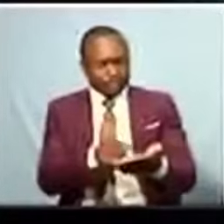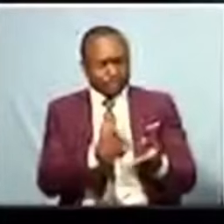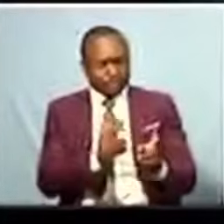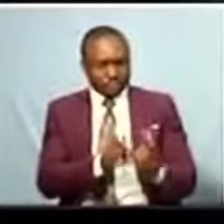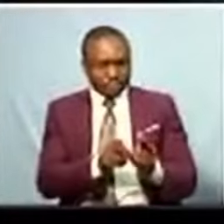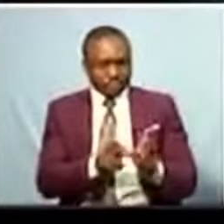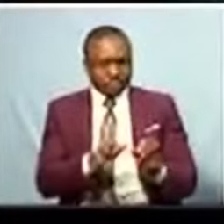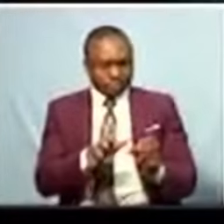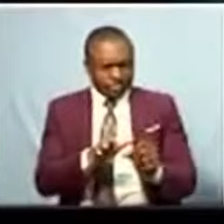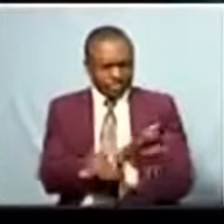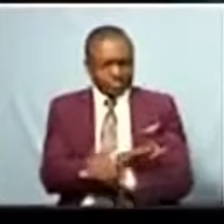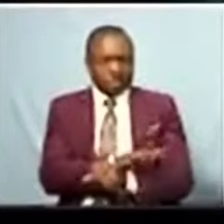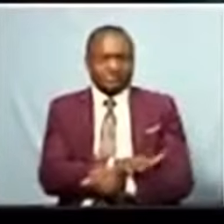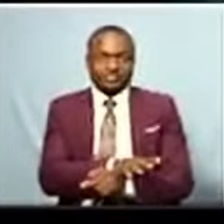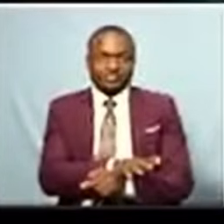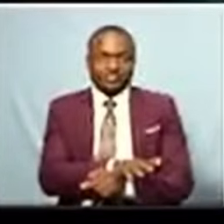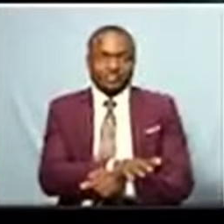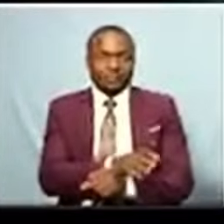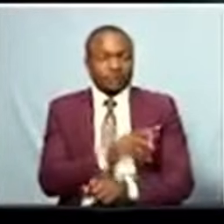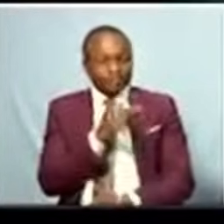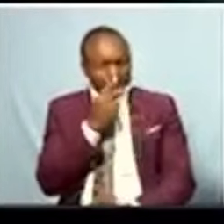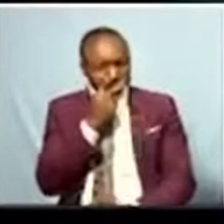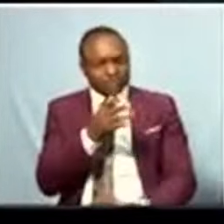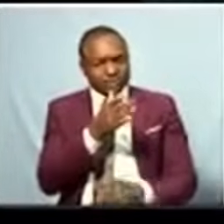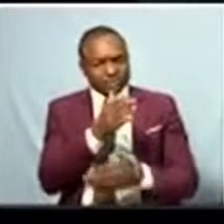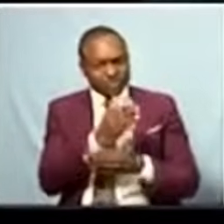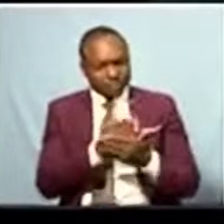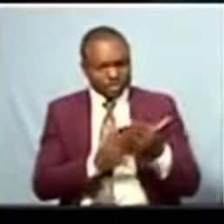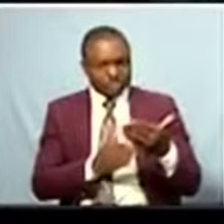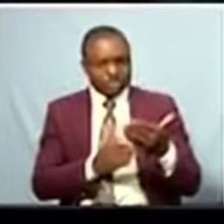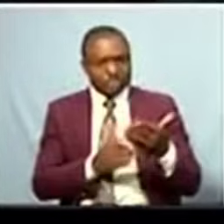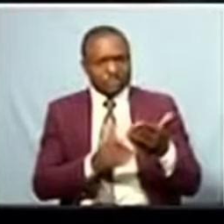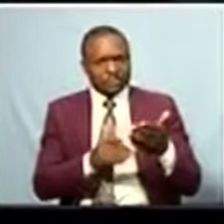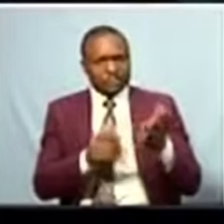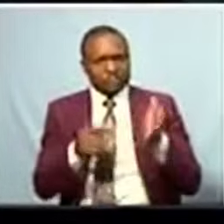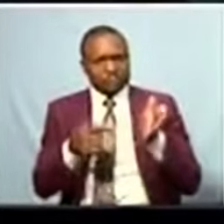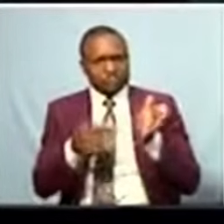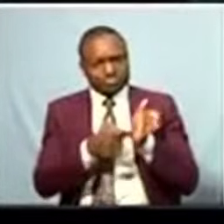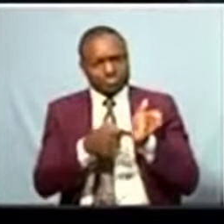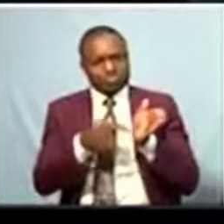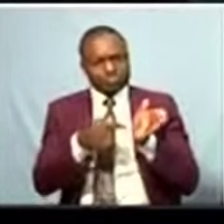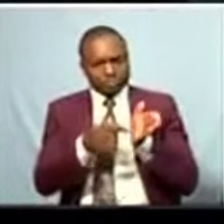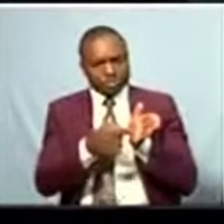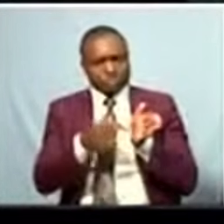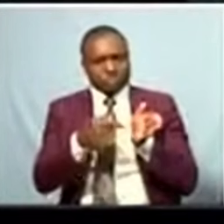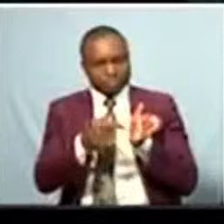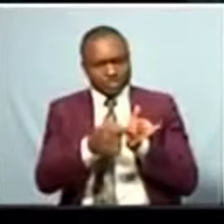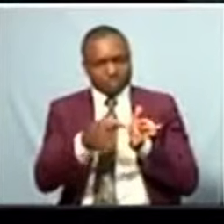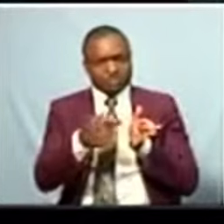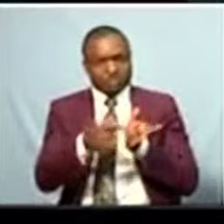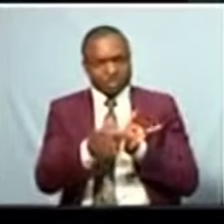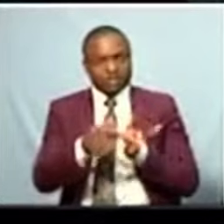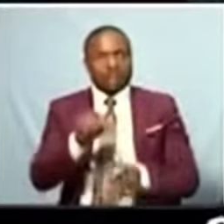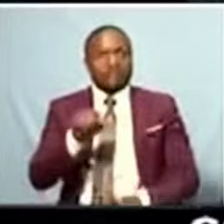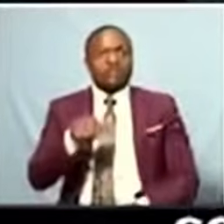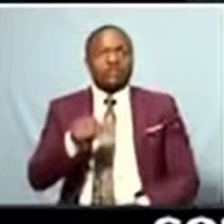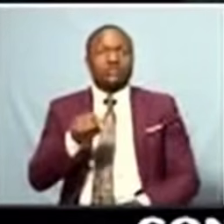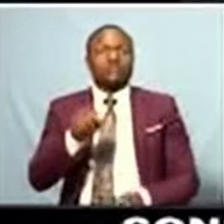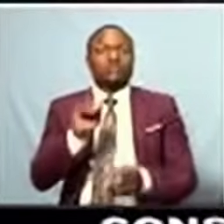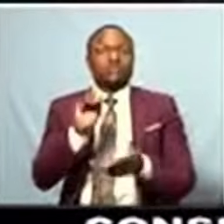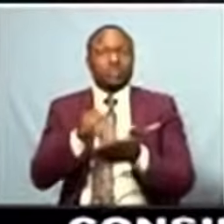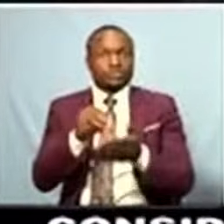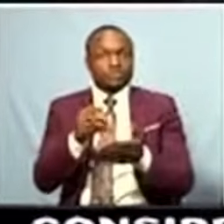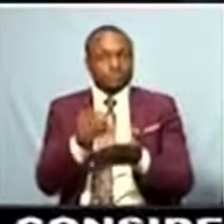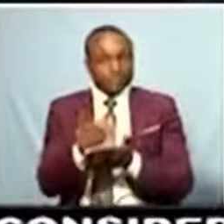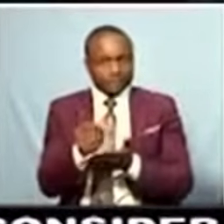complete as it is, because I've seen some dots where you meant to put the amount that was disbursed for